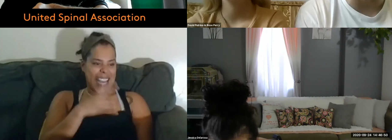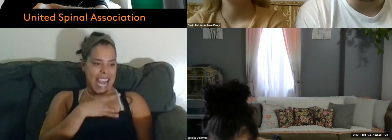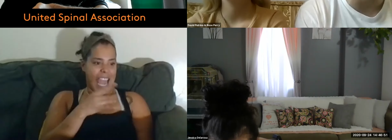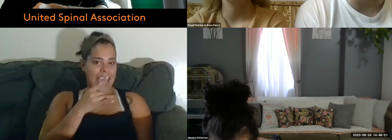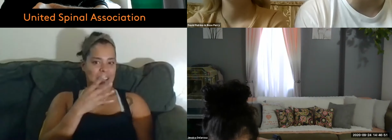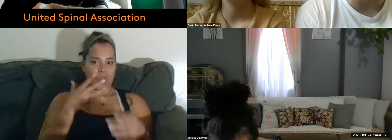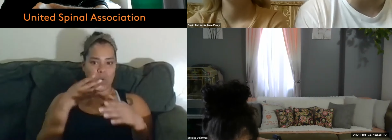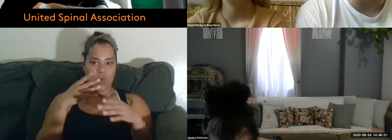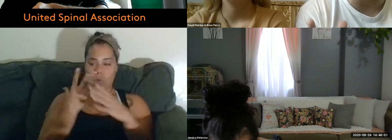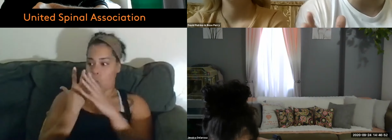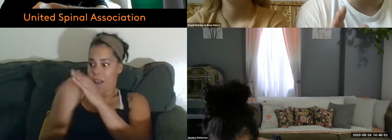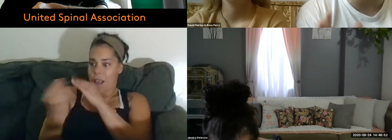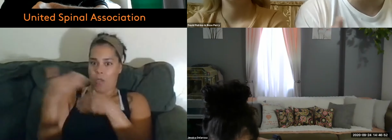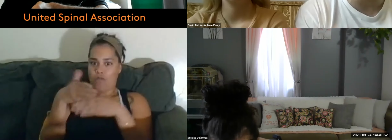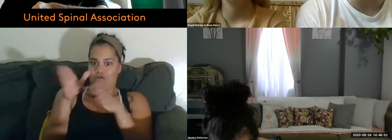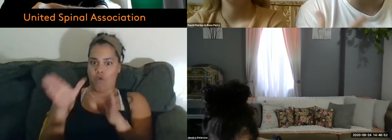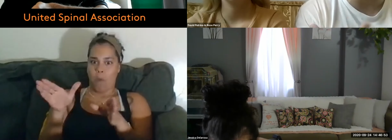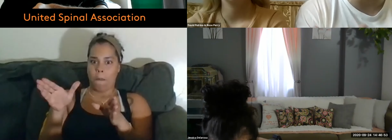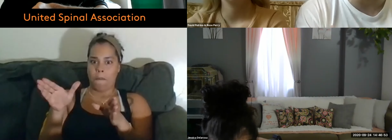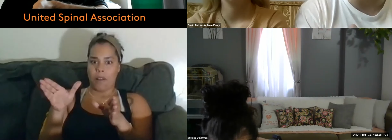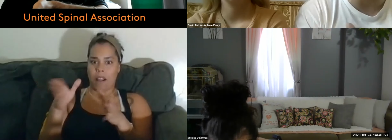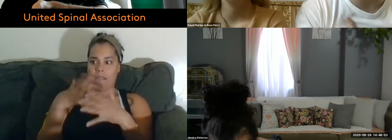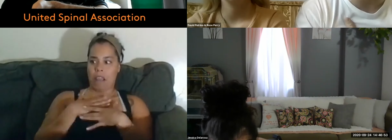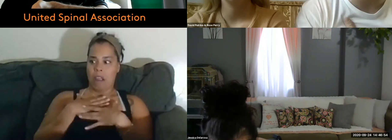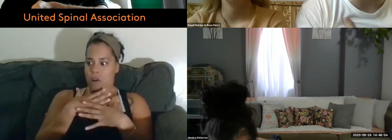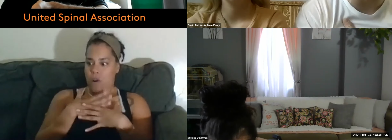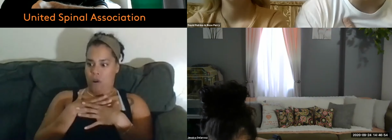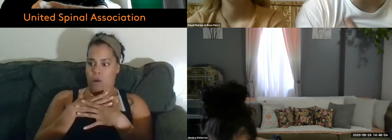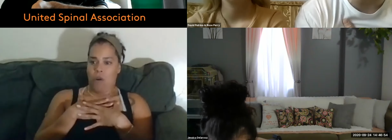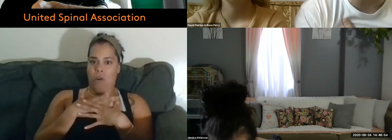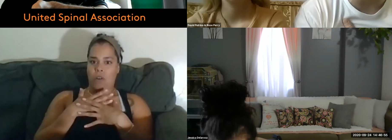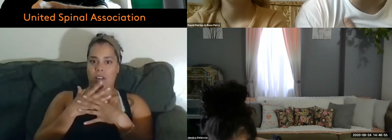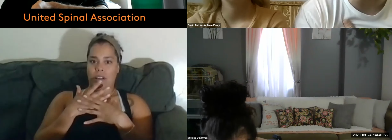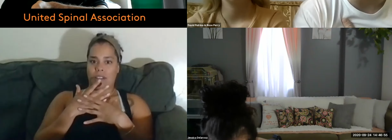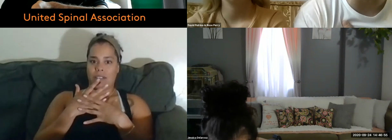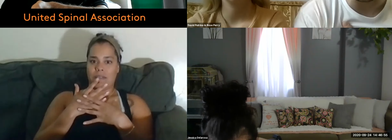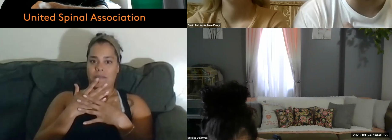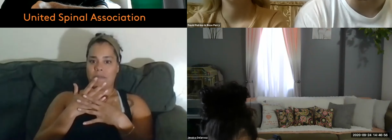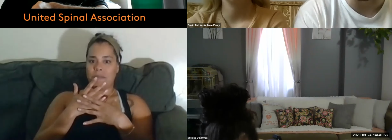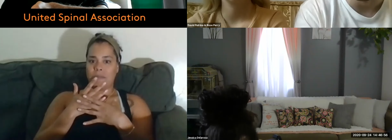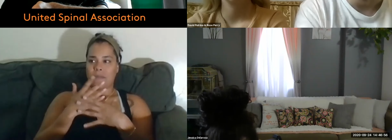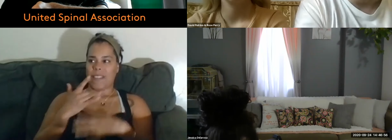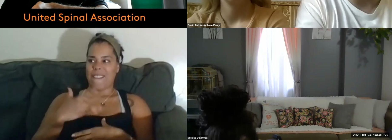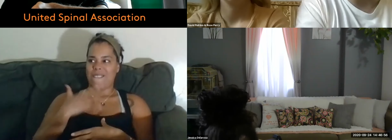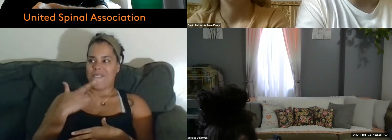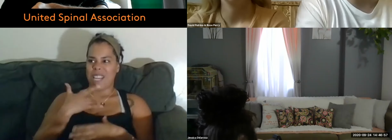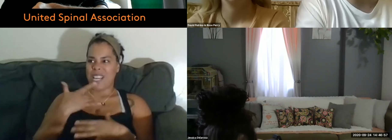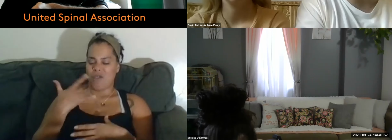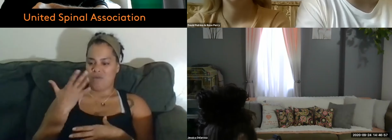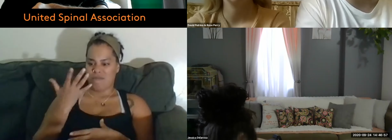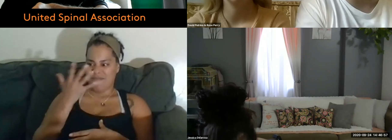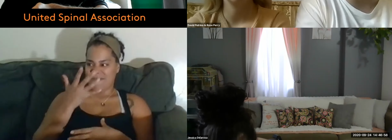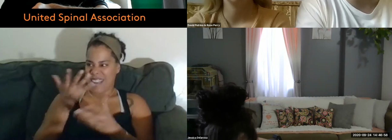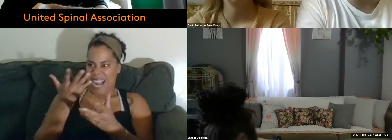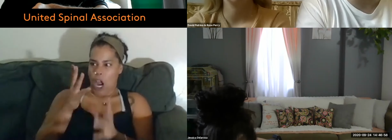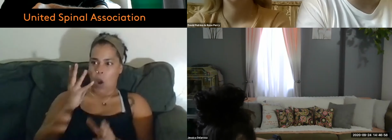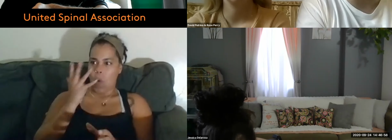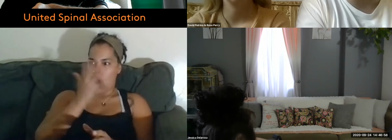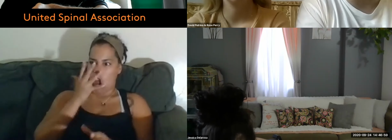kind of a pride thing. They didn't want to, they didn't feel like that's what they should look like, And